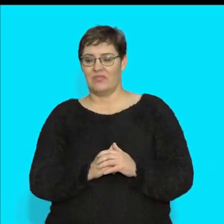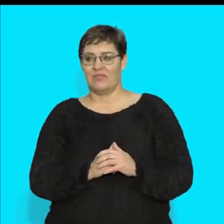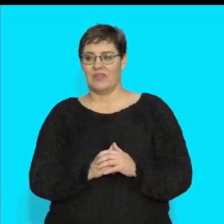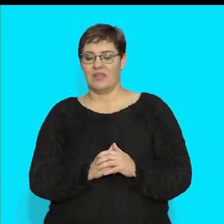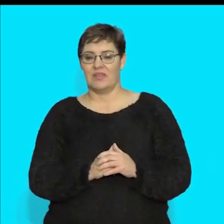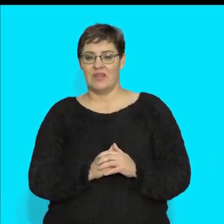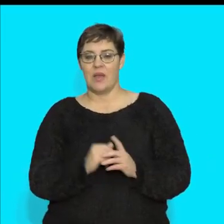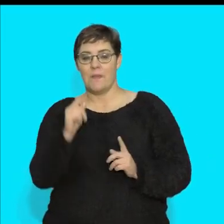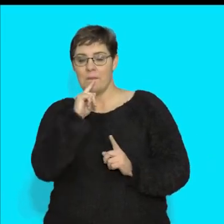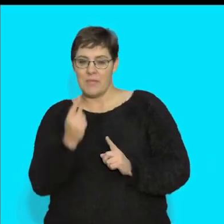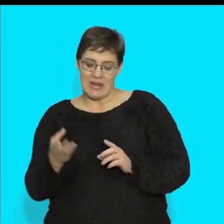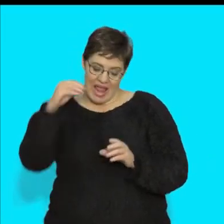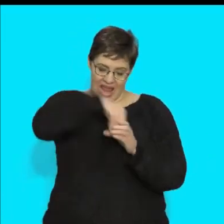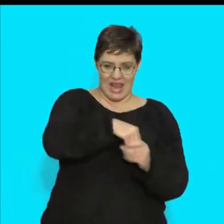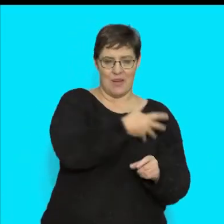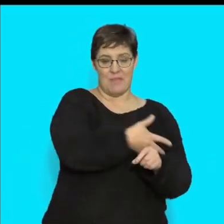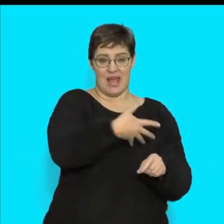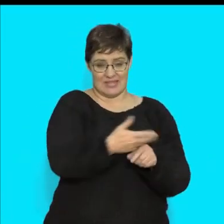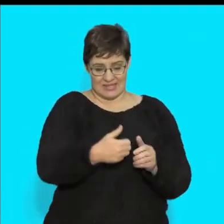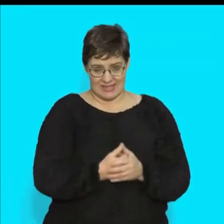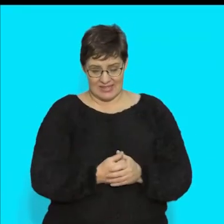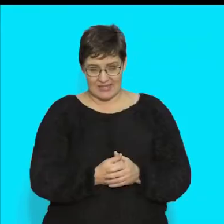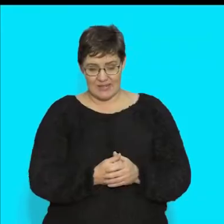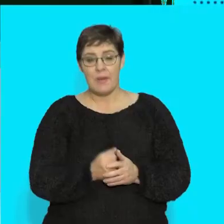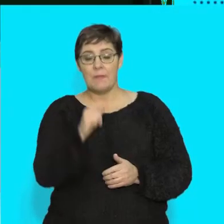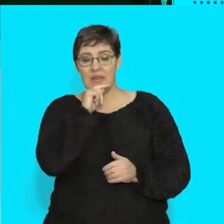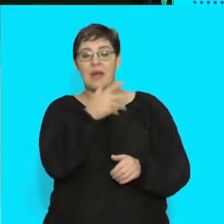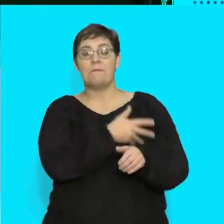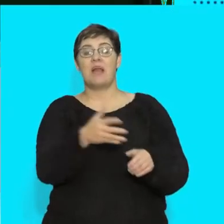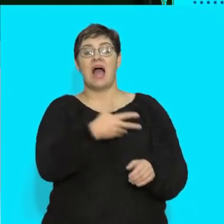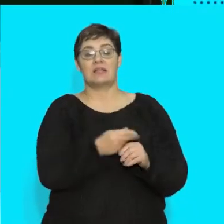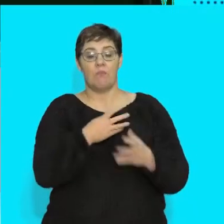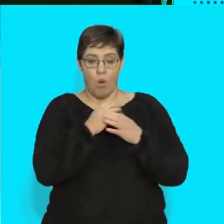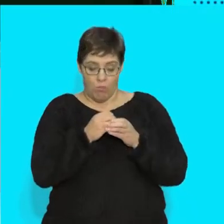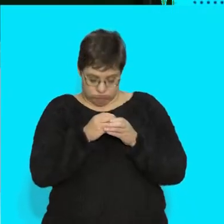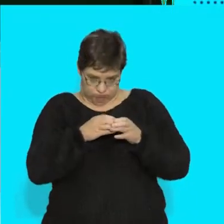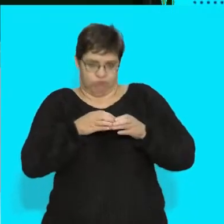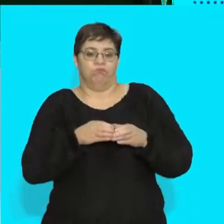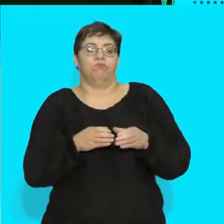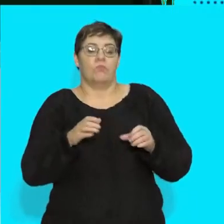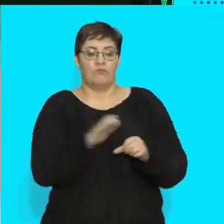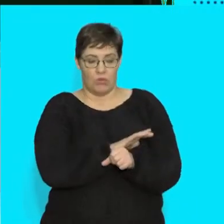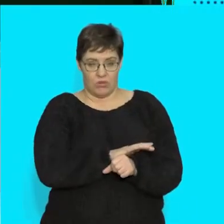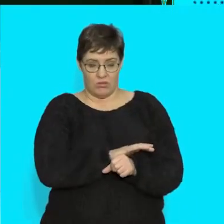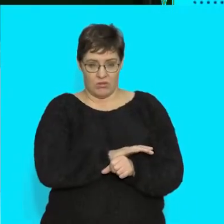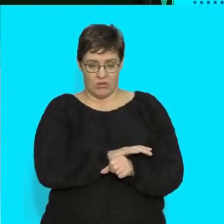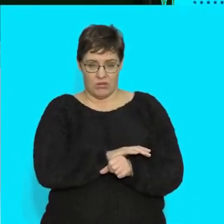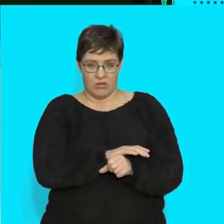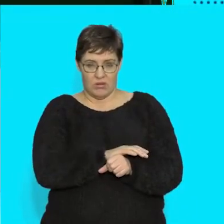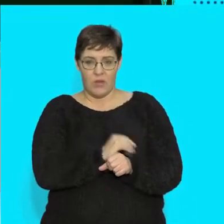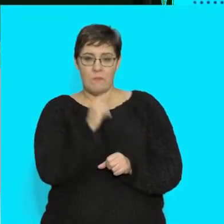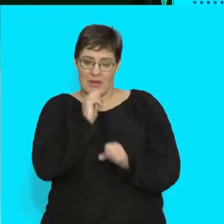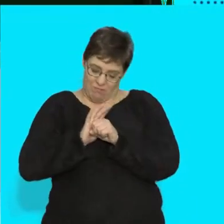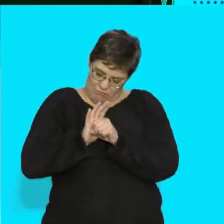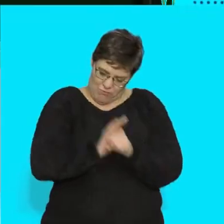moves into my blood, which makes my blood fuller. And what does fuller mean? It means more